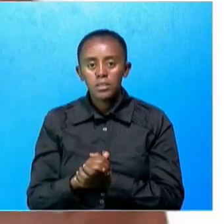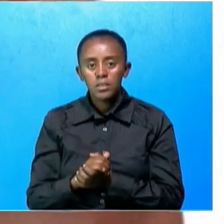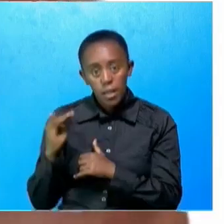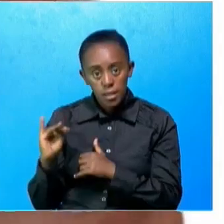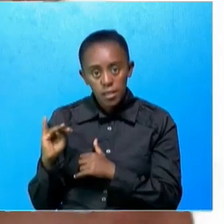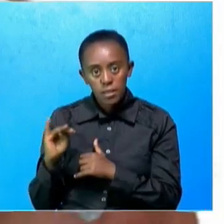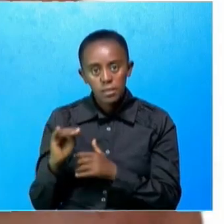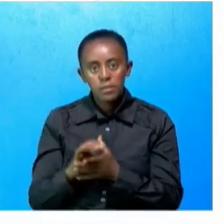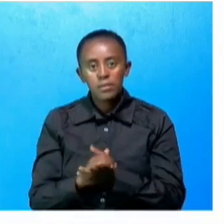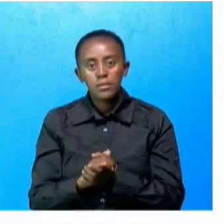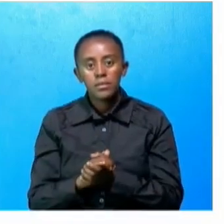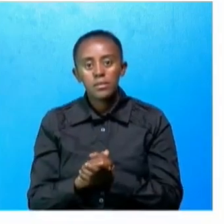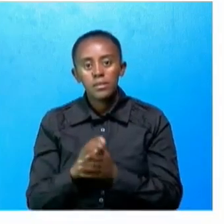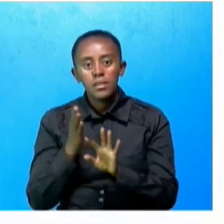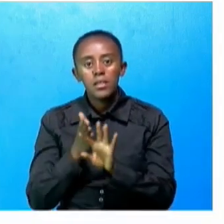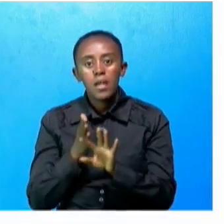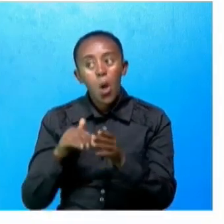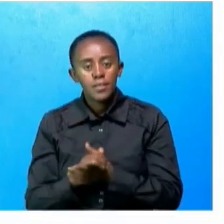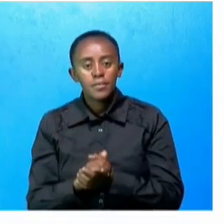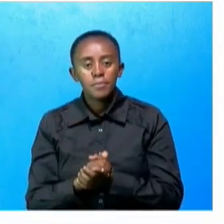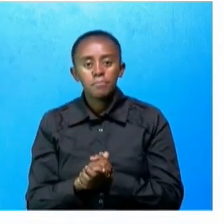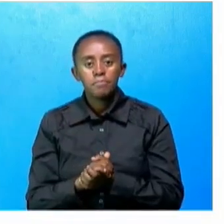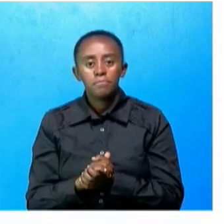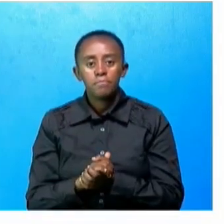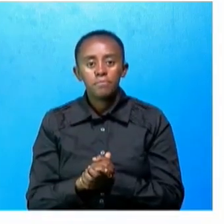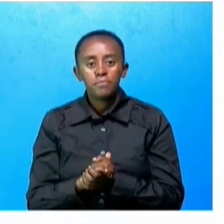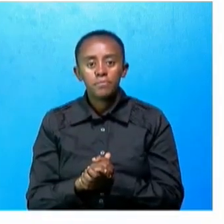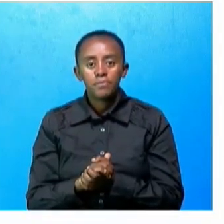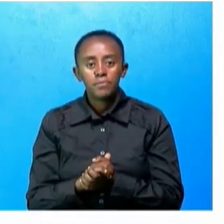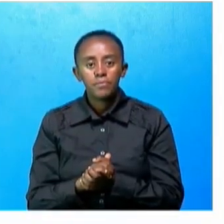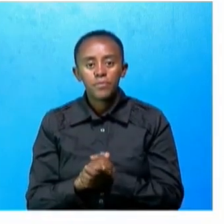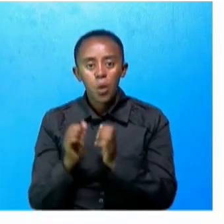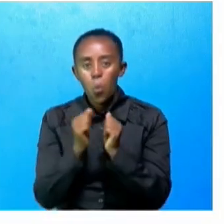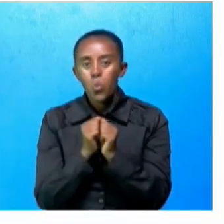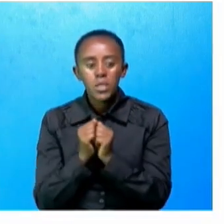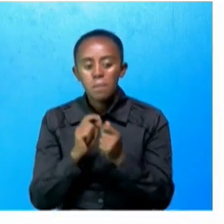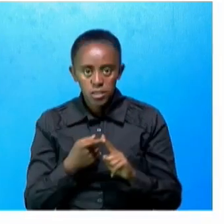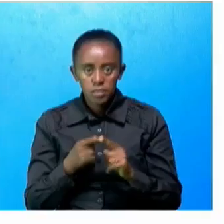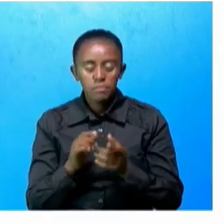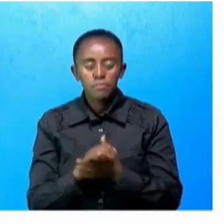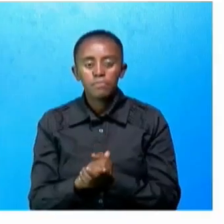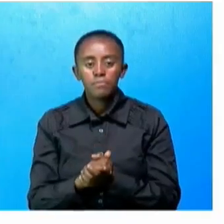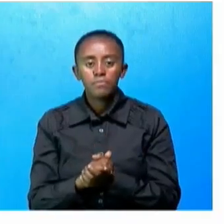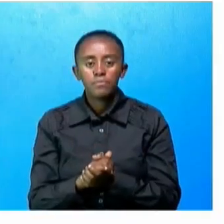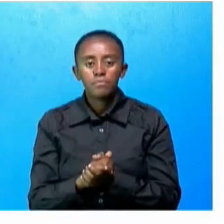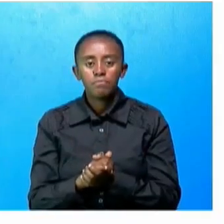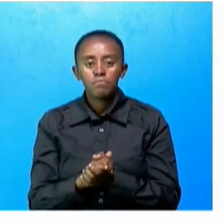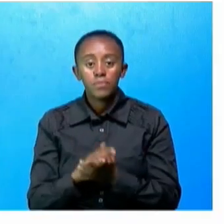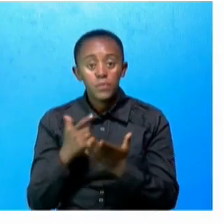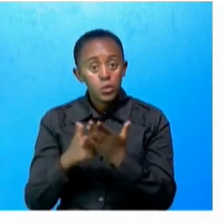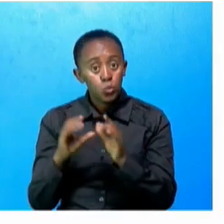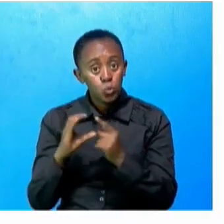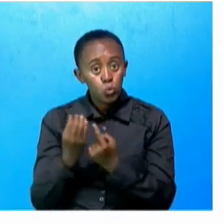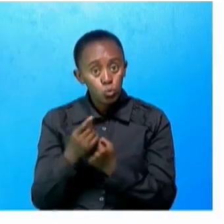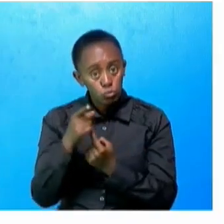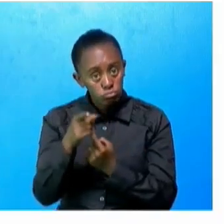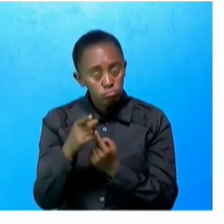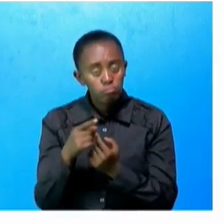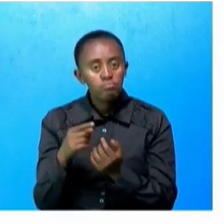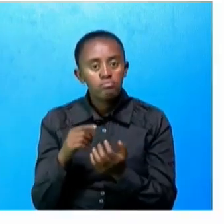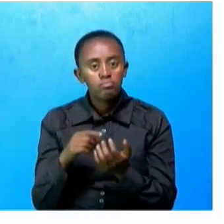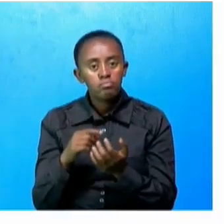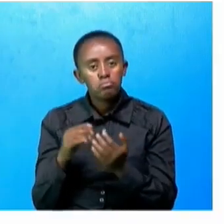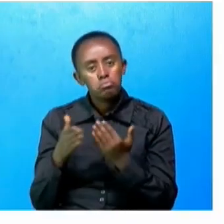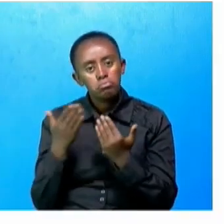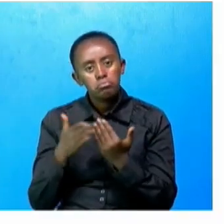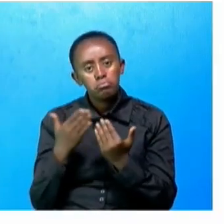playing outside with my friends. These contexts are so